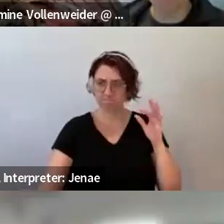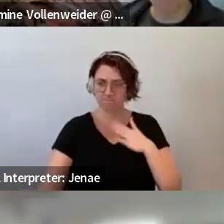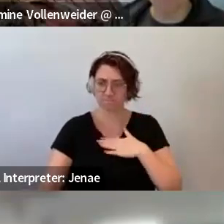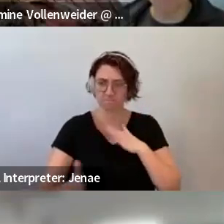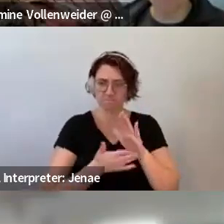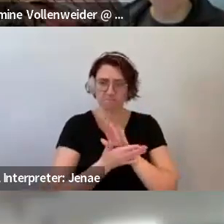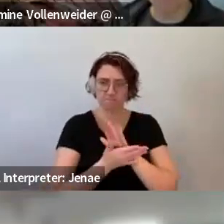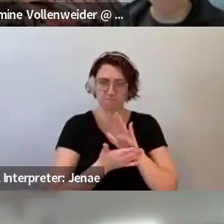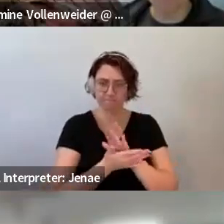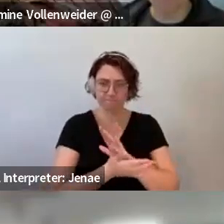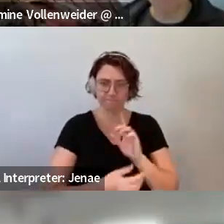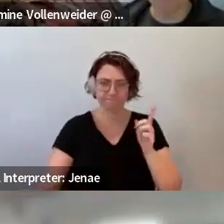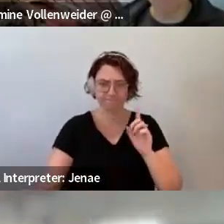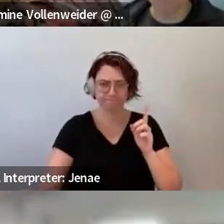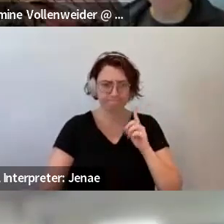document.